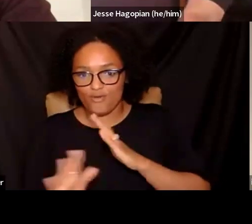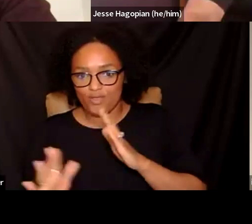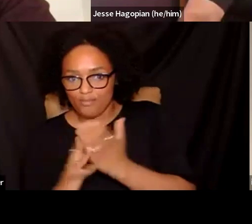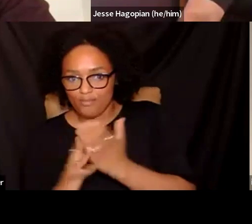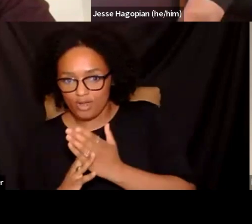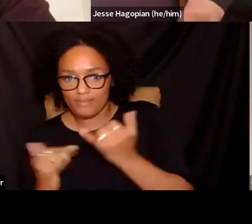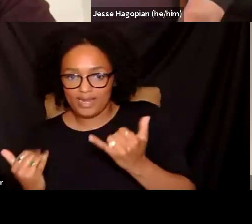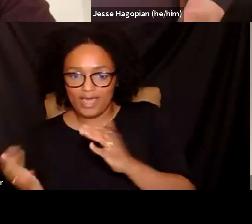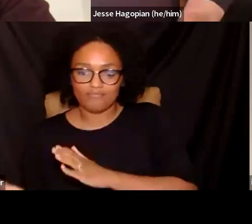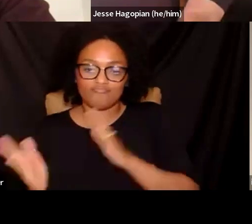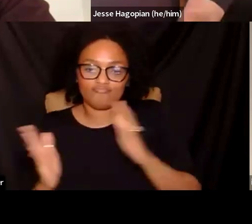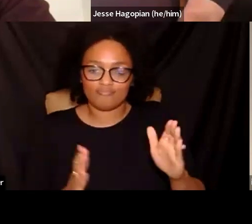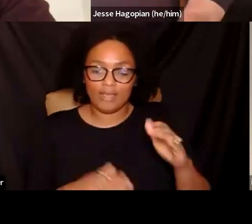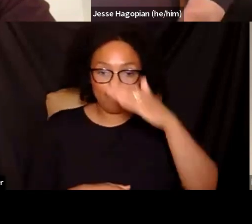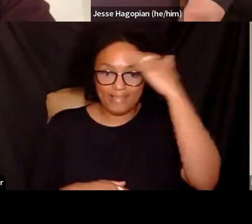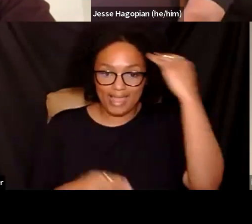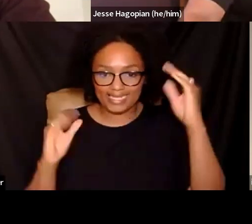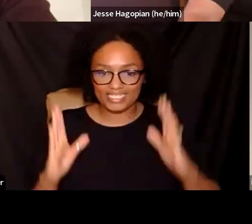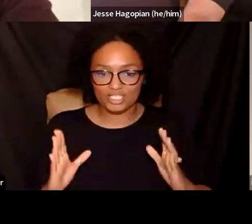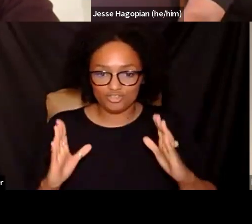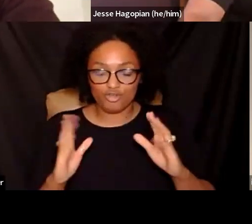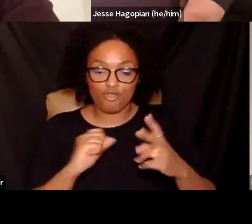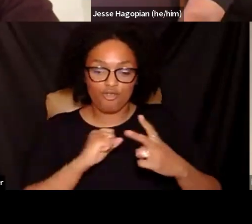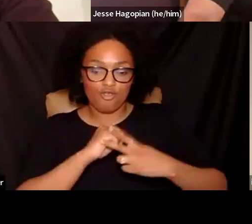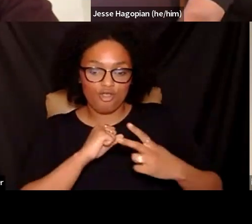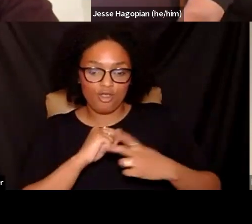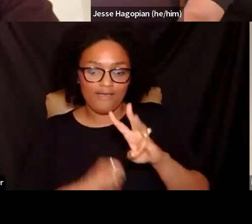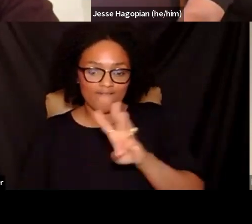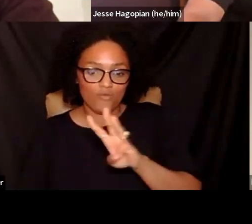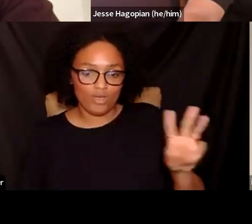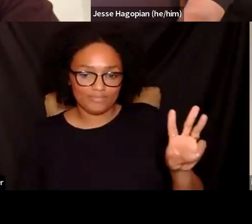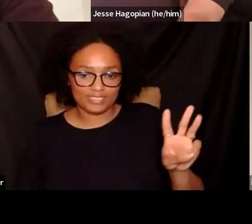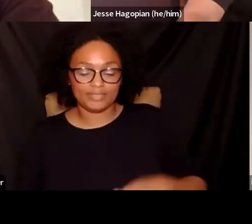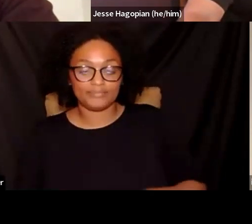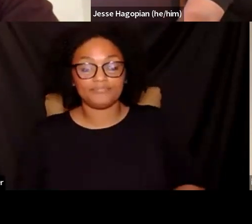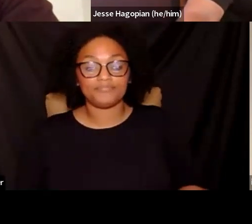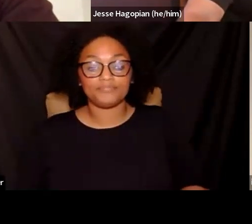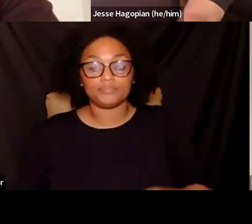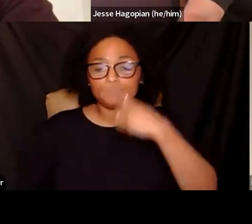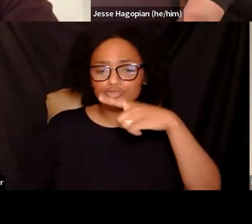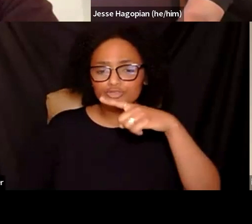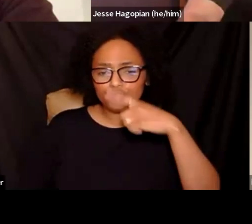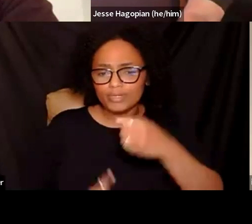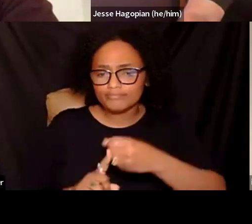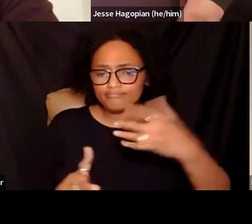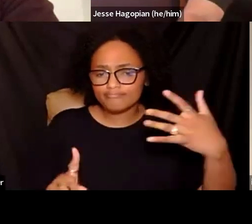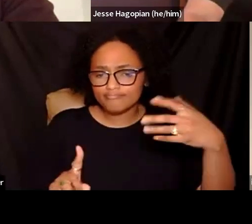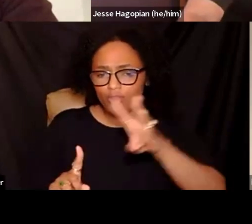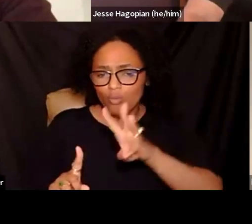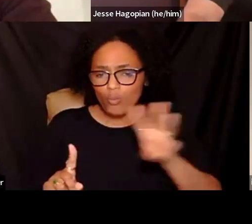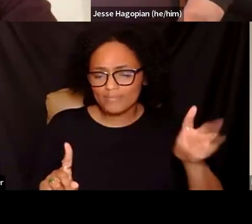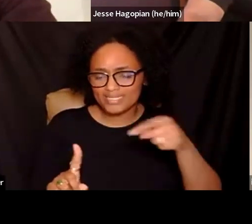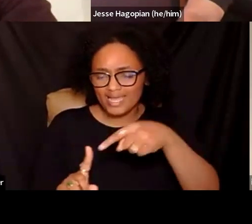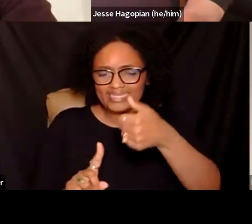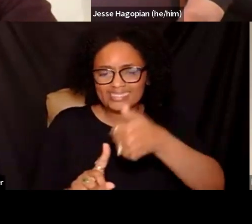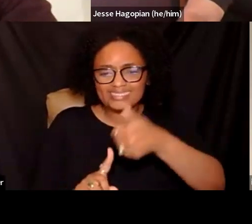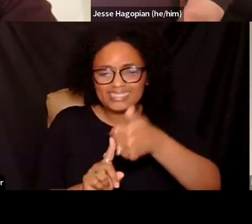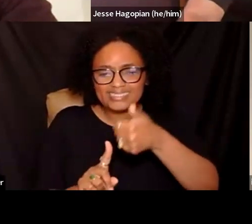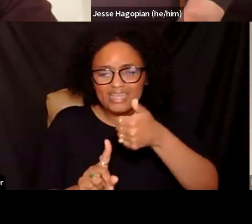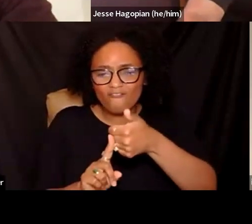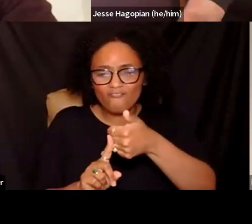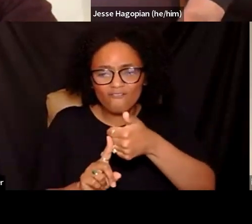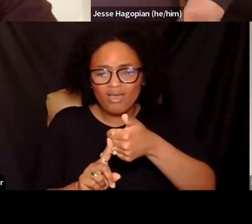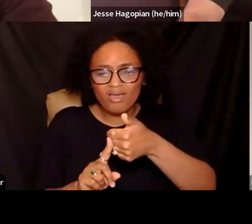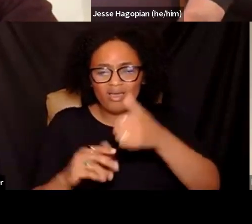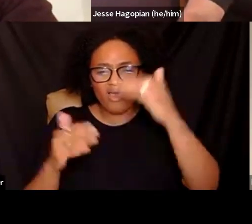Black Teacher Archive website. And so could you talk us through how the website is laid out and what if some of its special